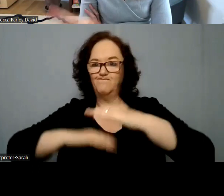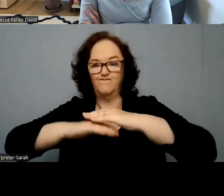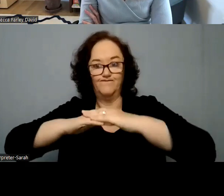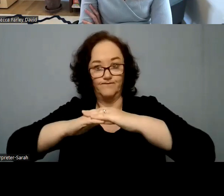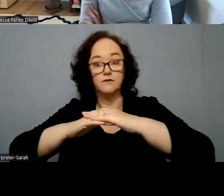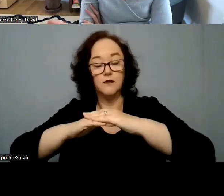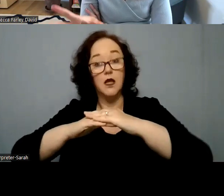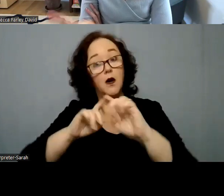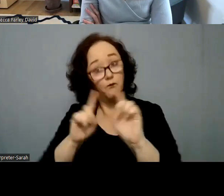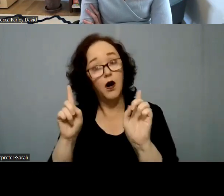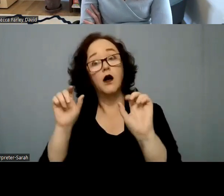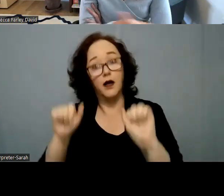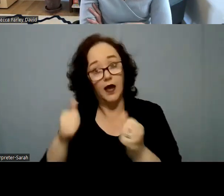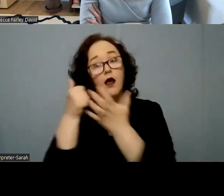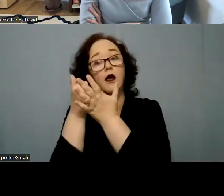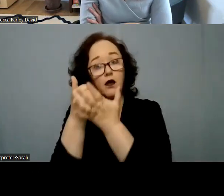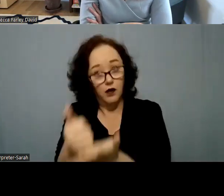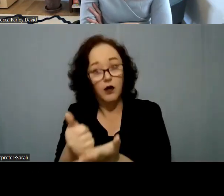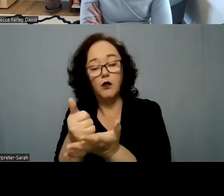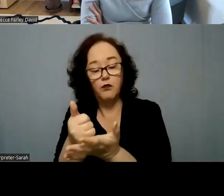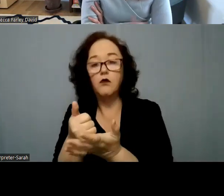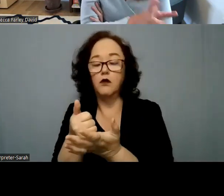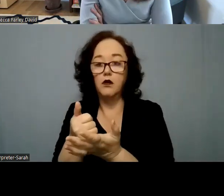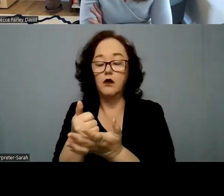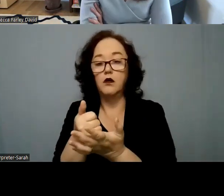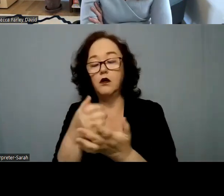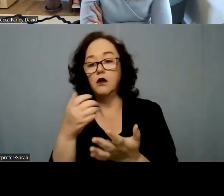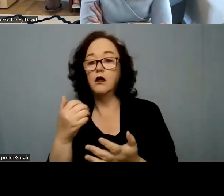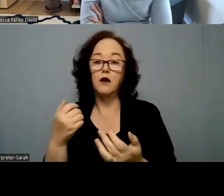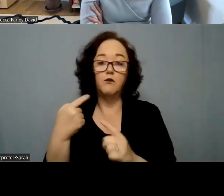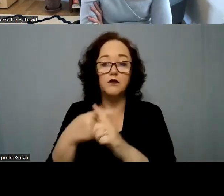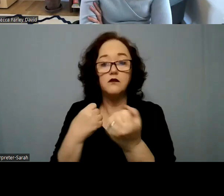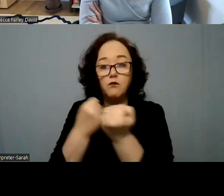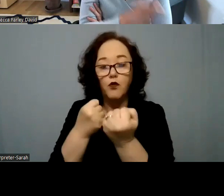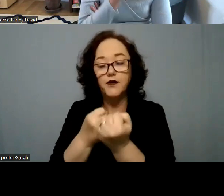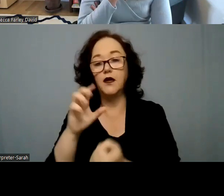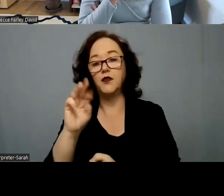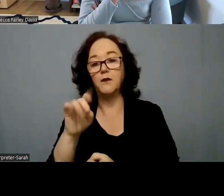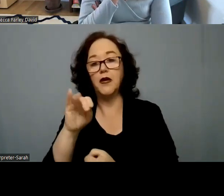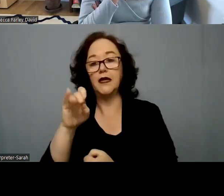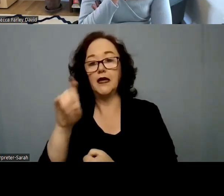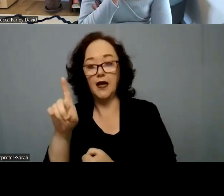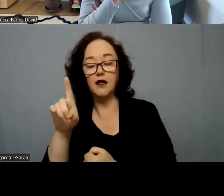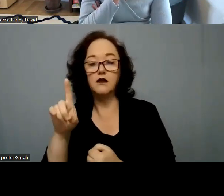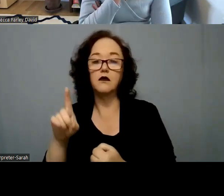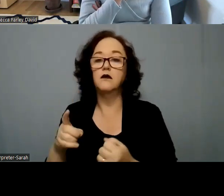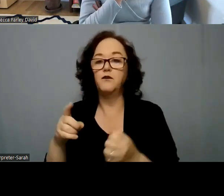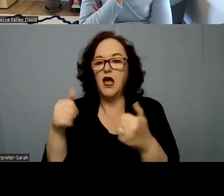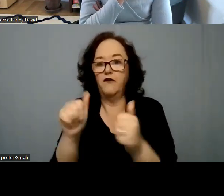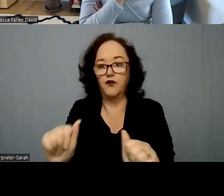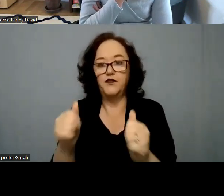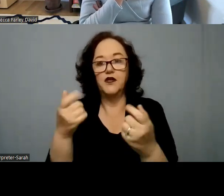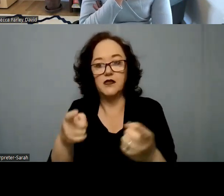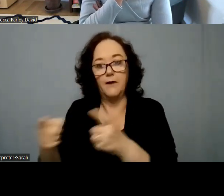can play a really helpful role in supporting and complementing the Medicaid implementation efforts that are happening within states as